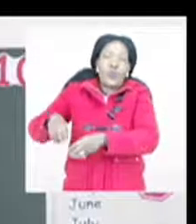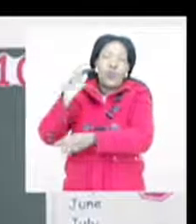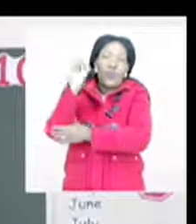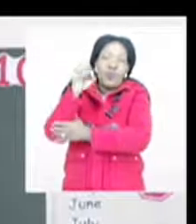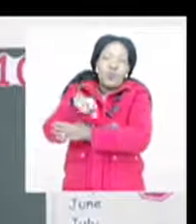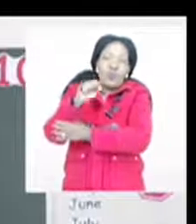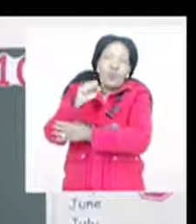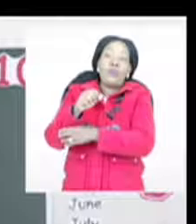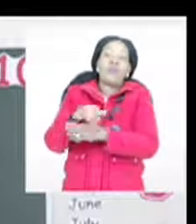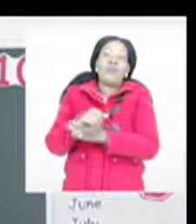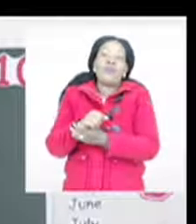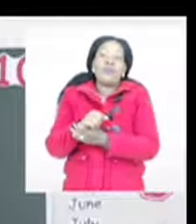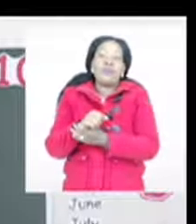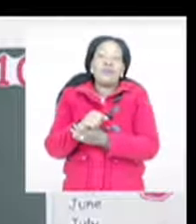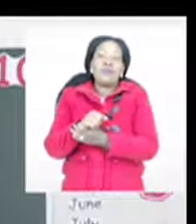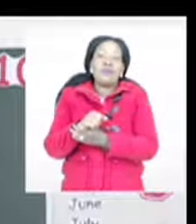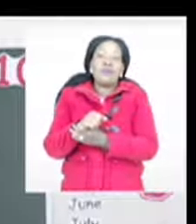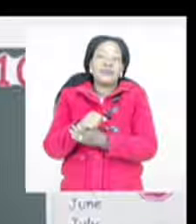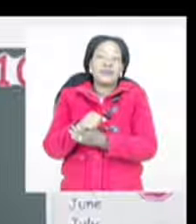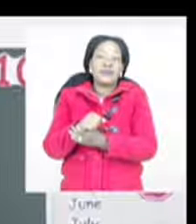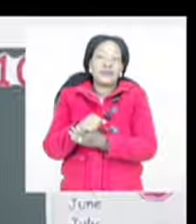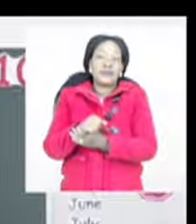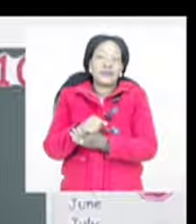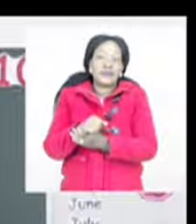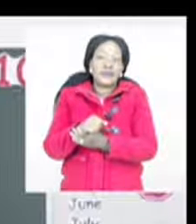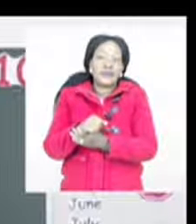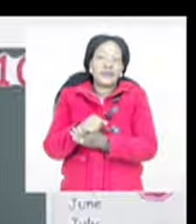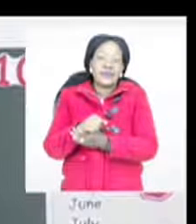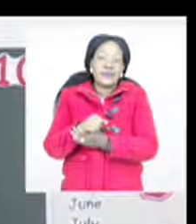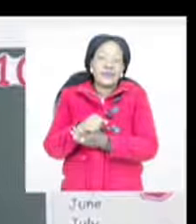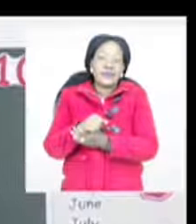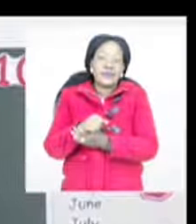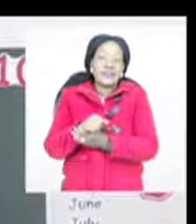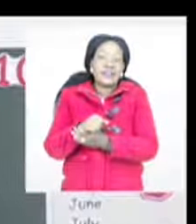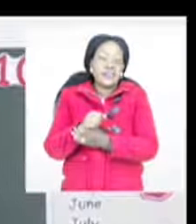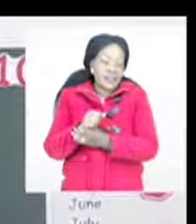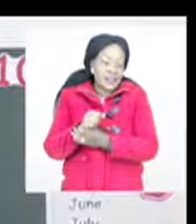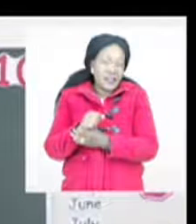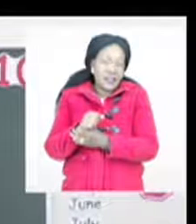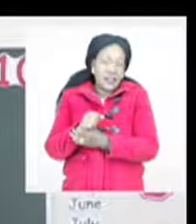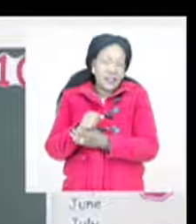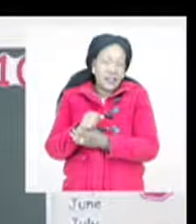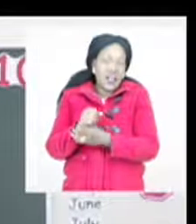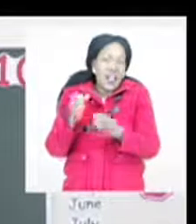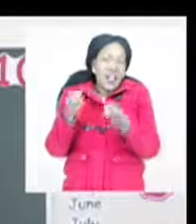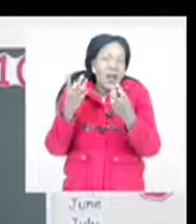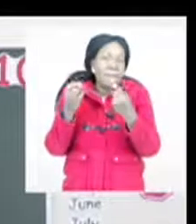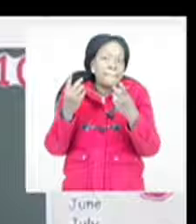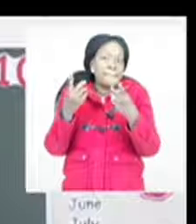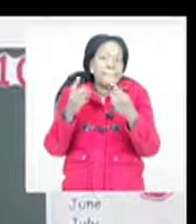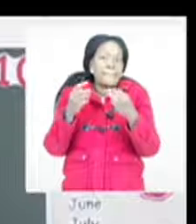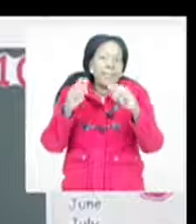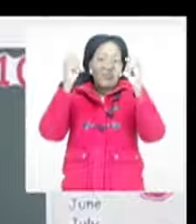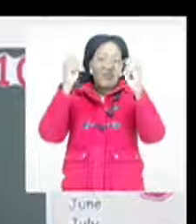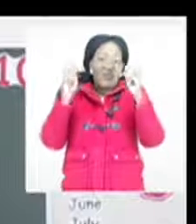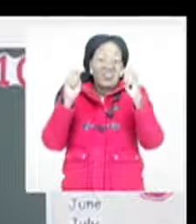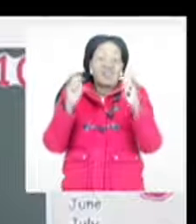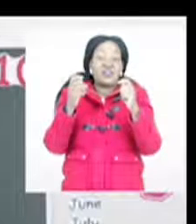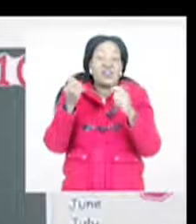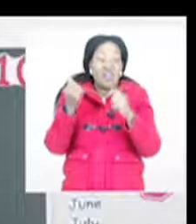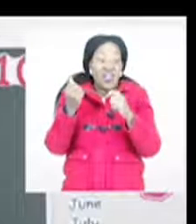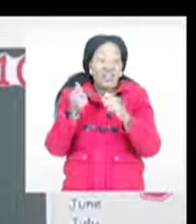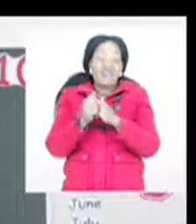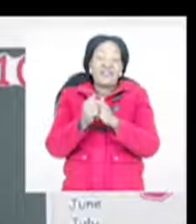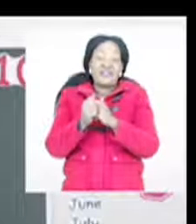rugby? Yes, I know you guys like playing rugby. Now let's count. How many ovals do you see right there on your